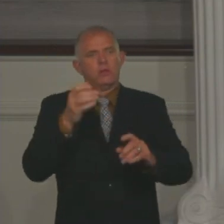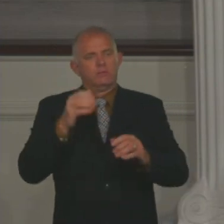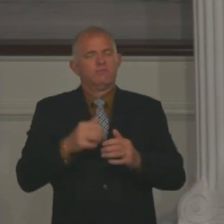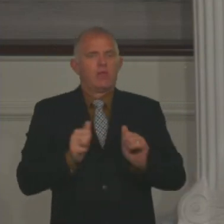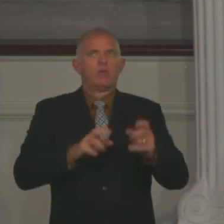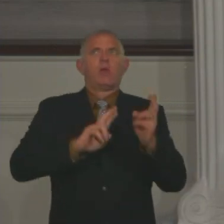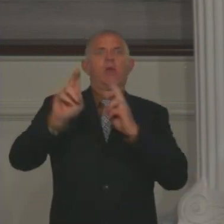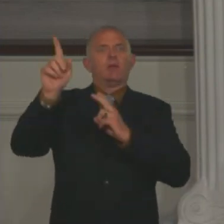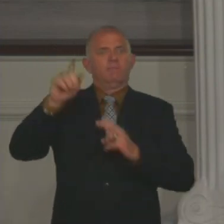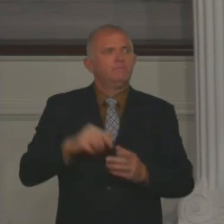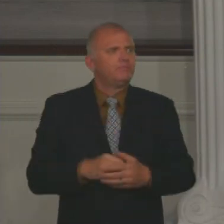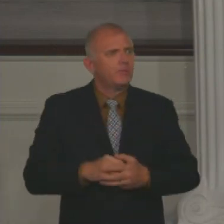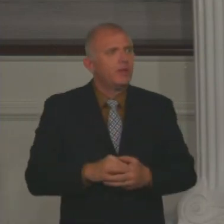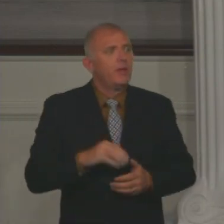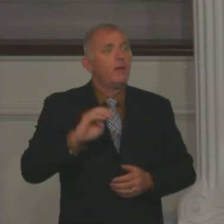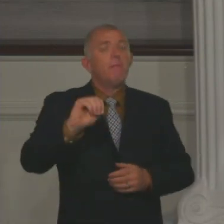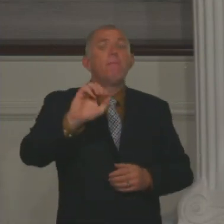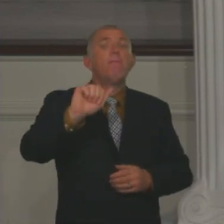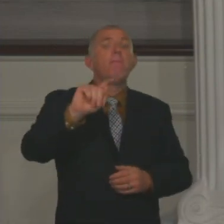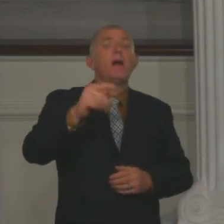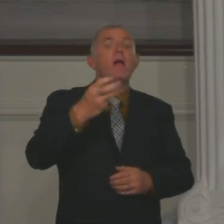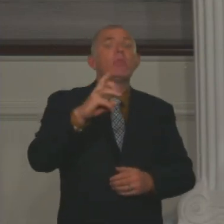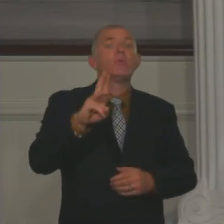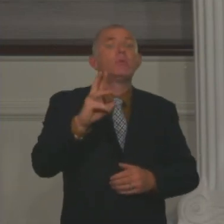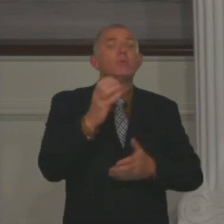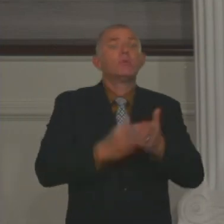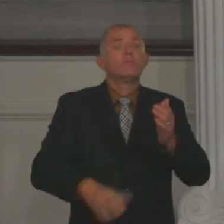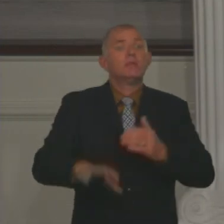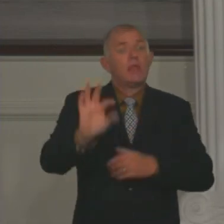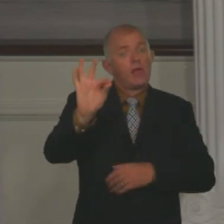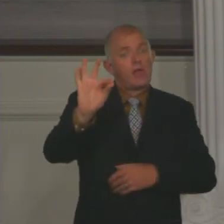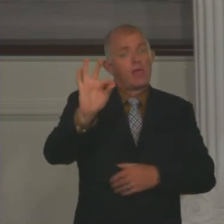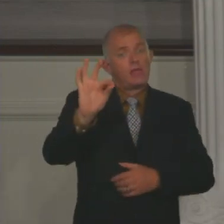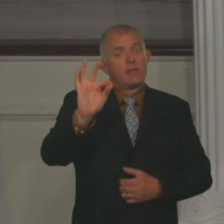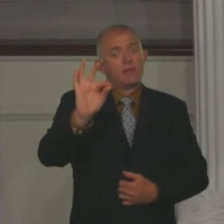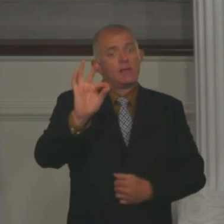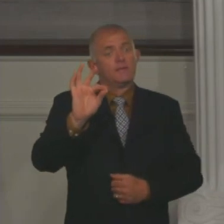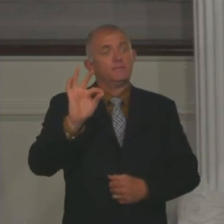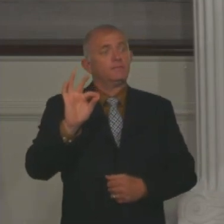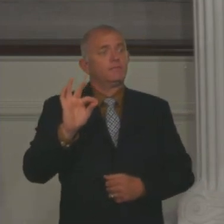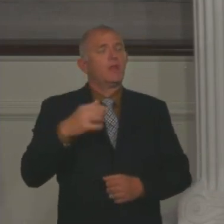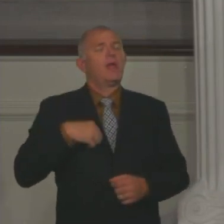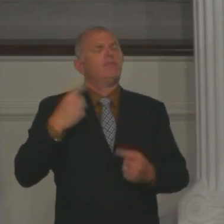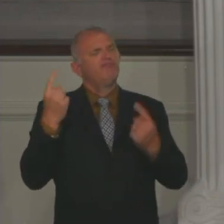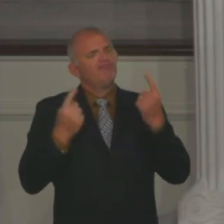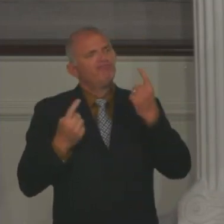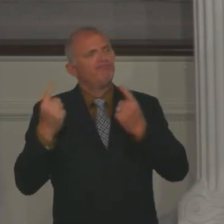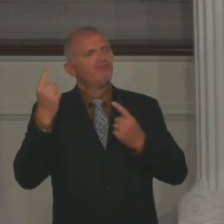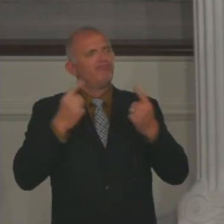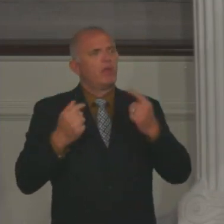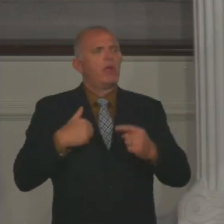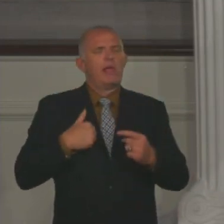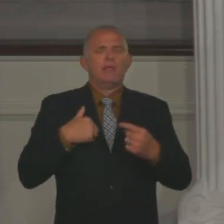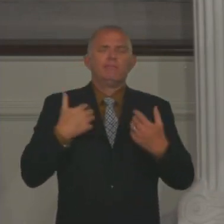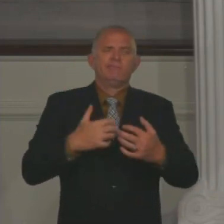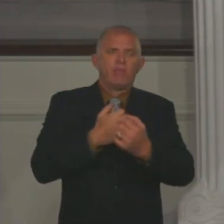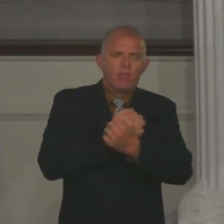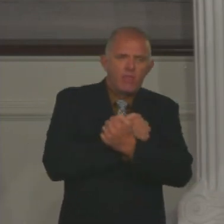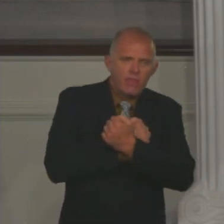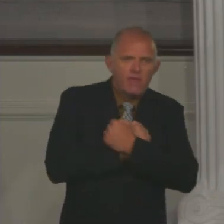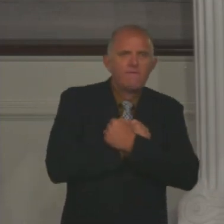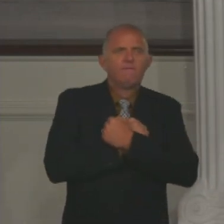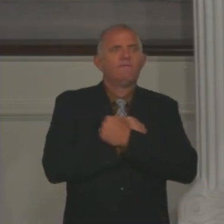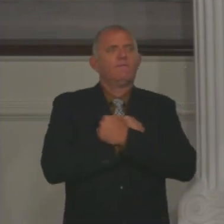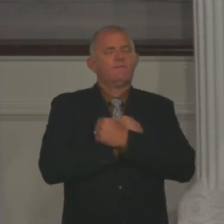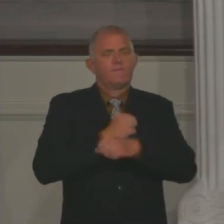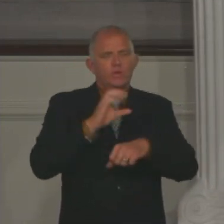scripture in Matthew chapter 9. And I've been thinking about this because I love that the fact that the church has